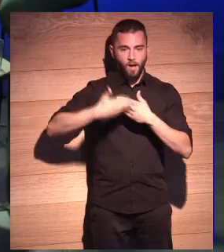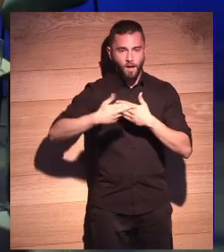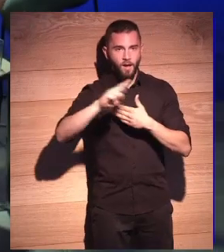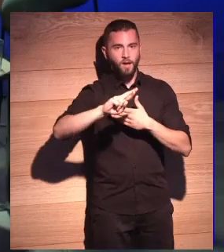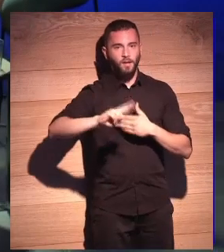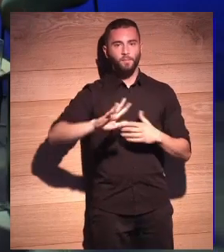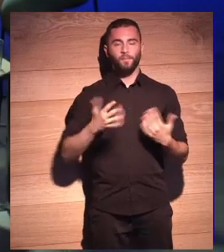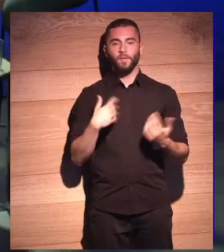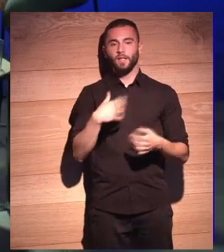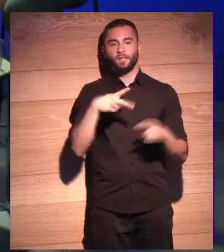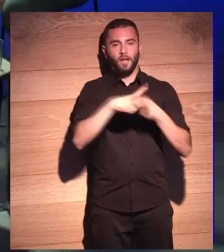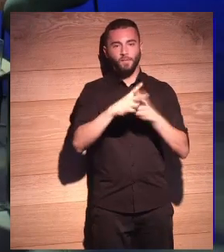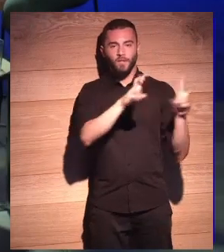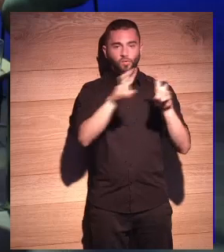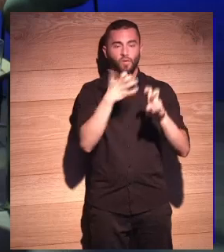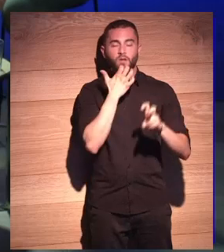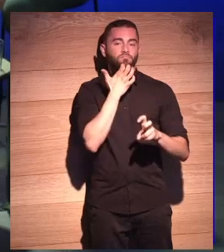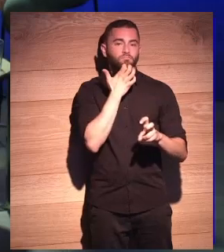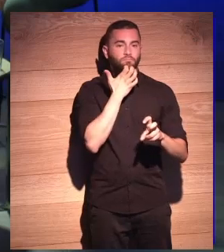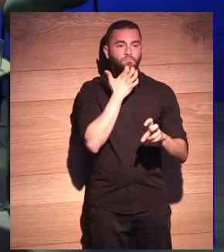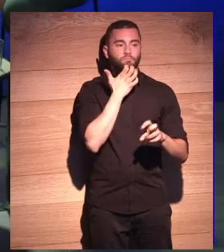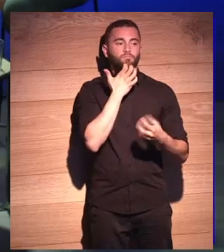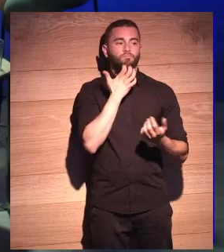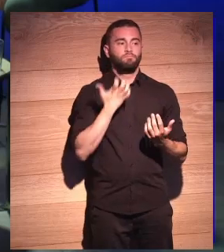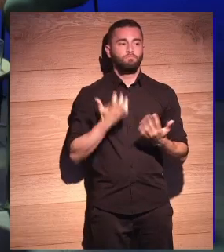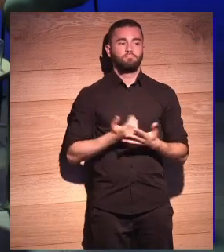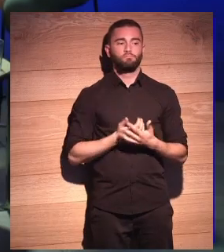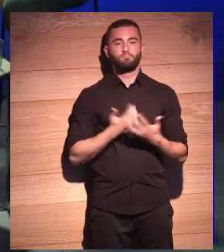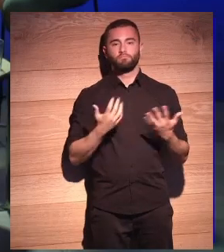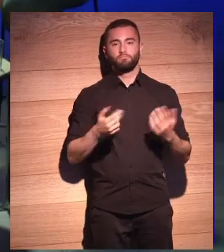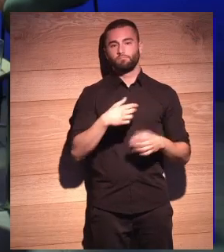and especially with the introduction of new tools as